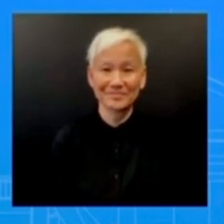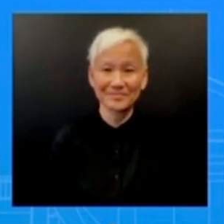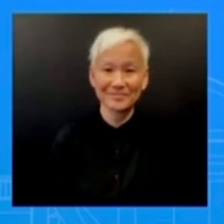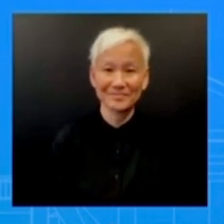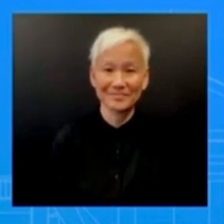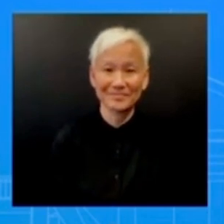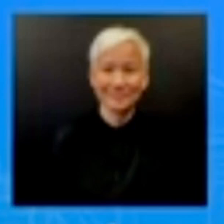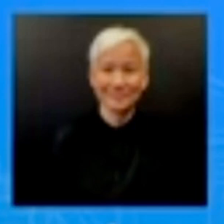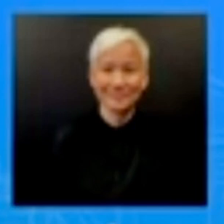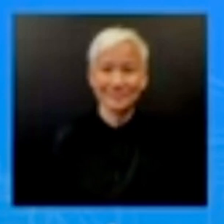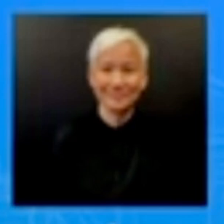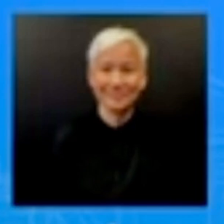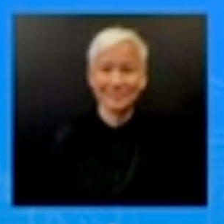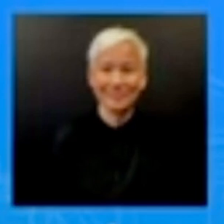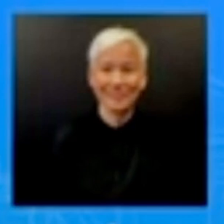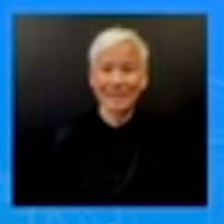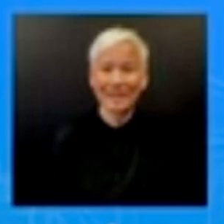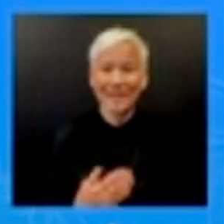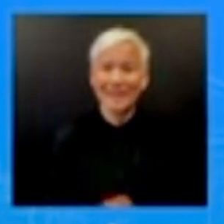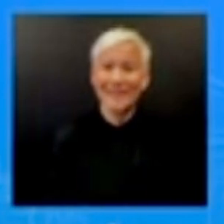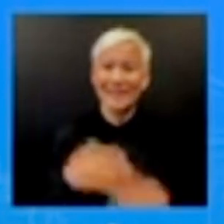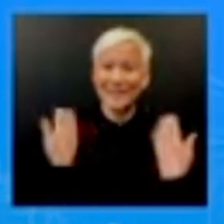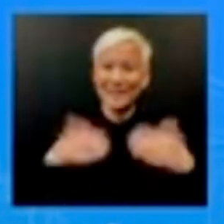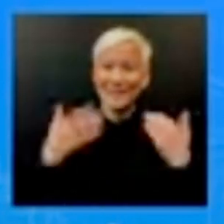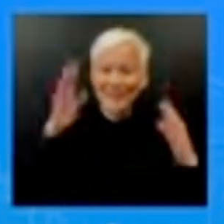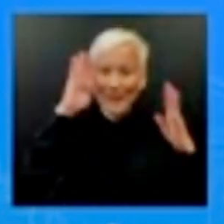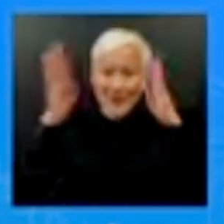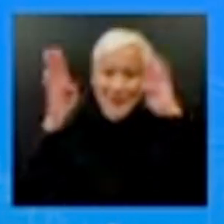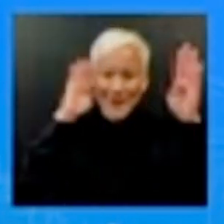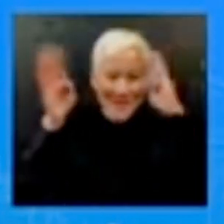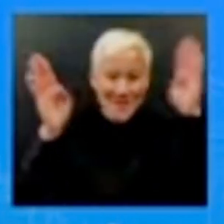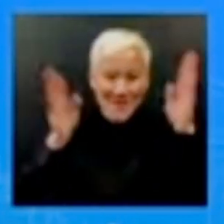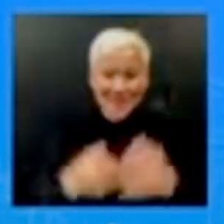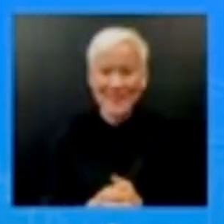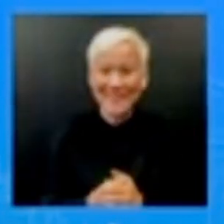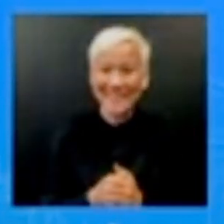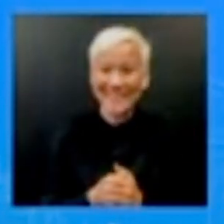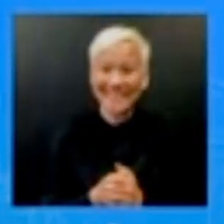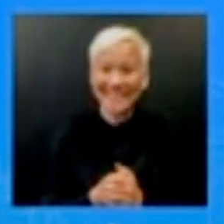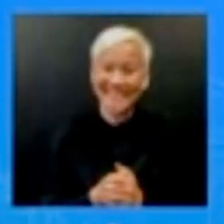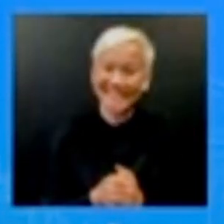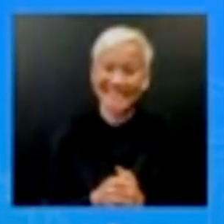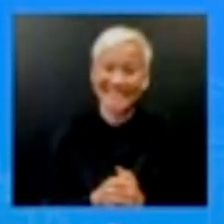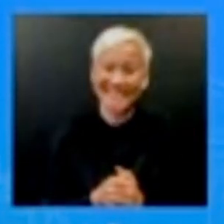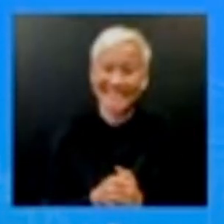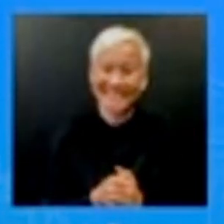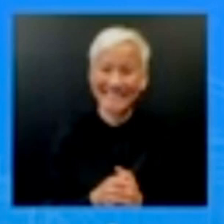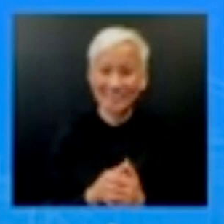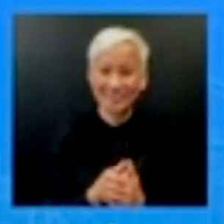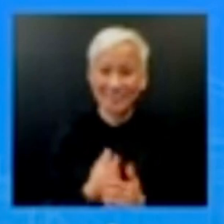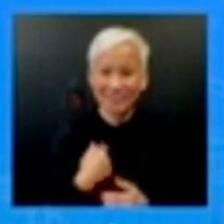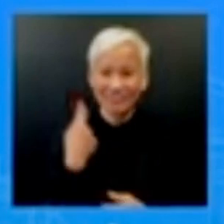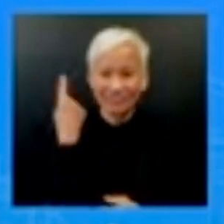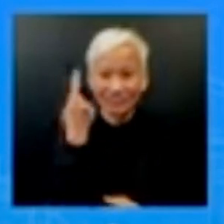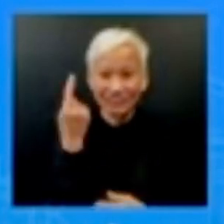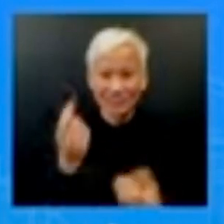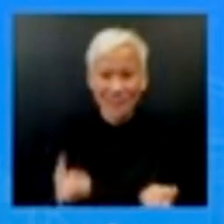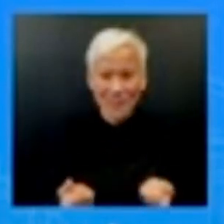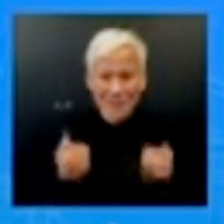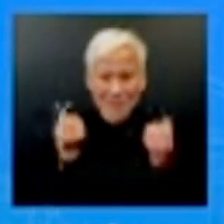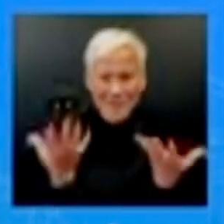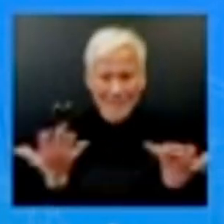my gosh. Hello. Hello. Huh. Hello. Hello. I wonder why so many people are here today.